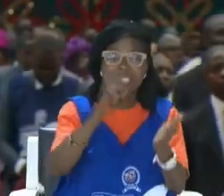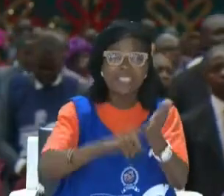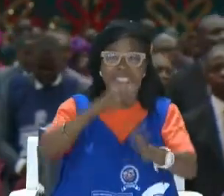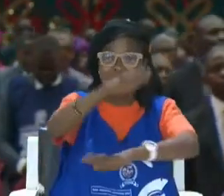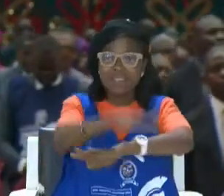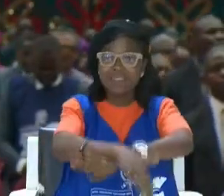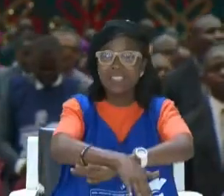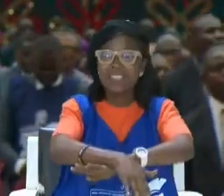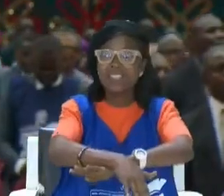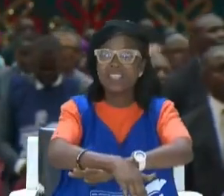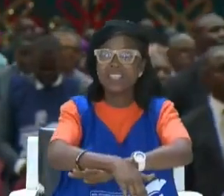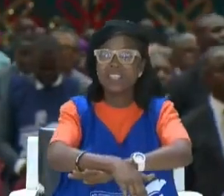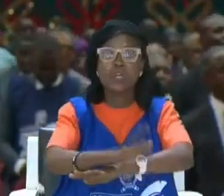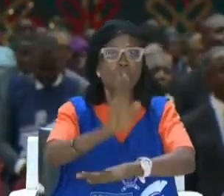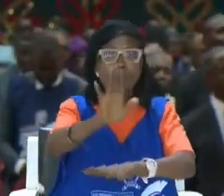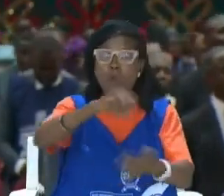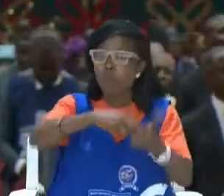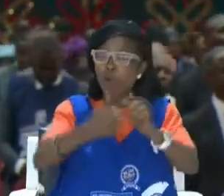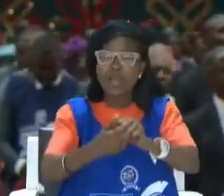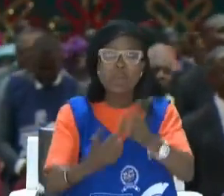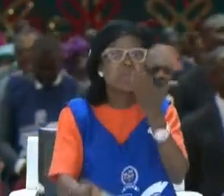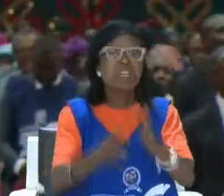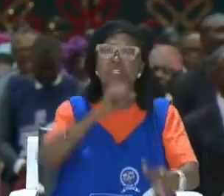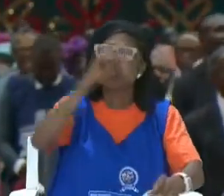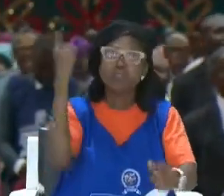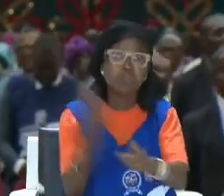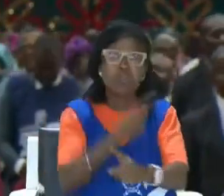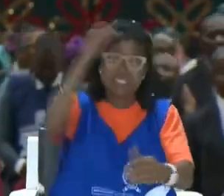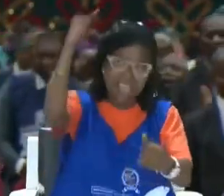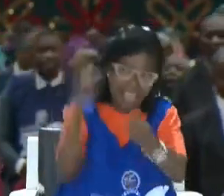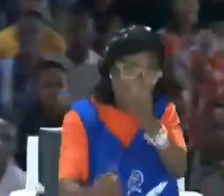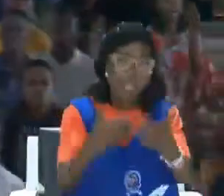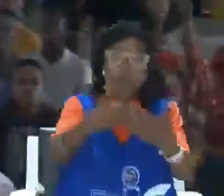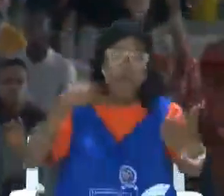your problems might just end before we do any other thing.